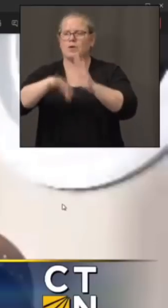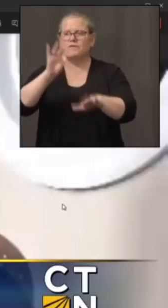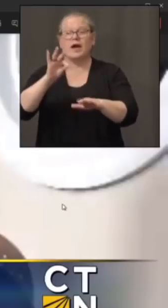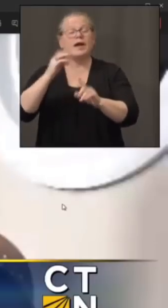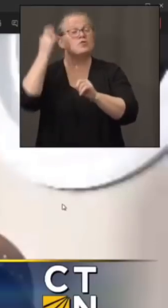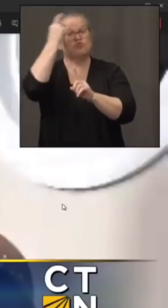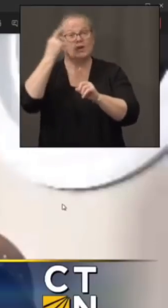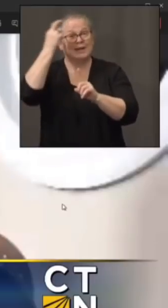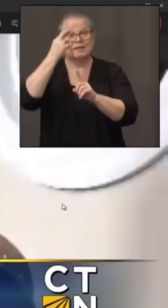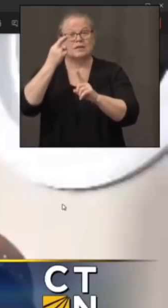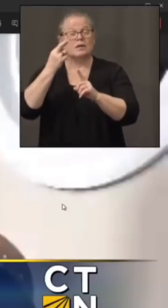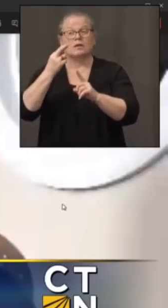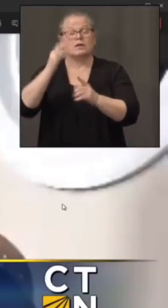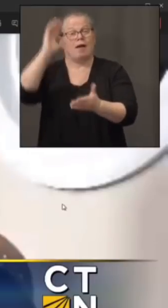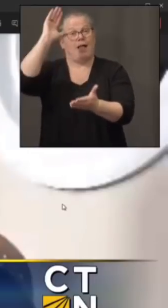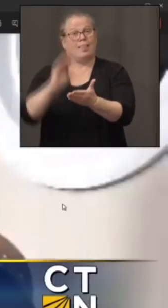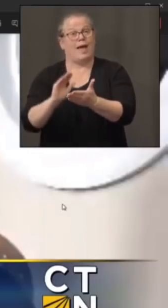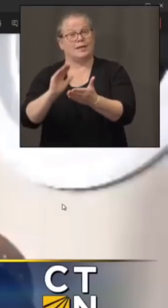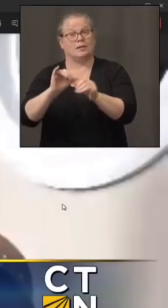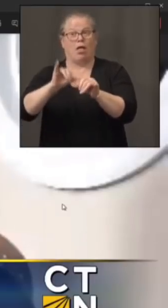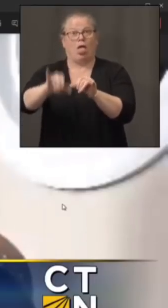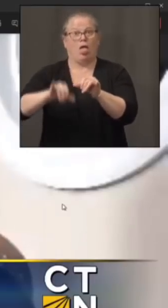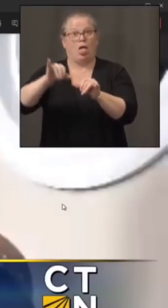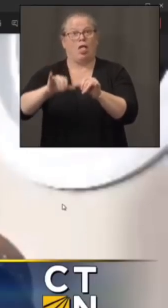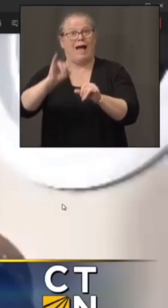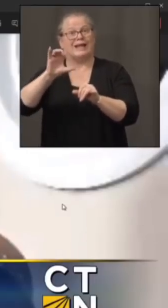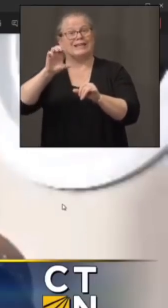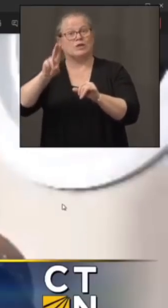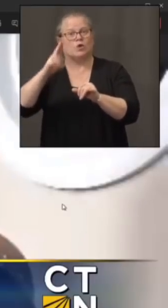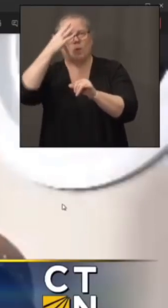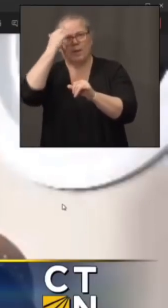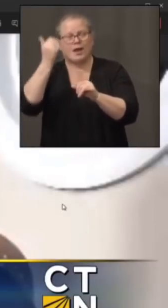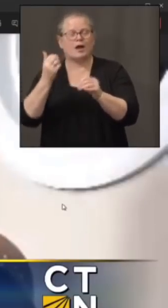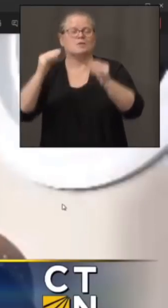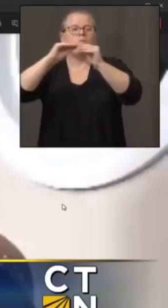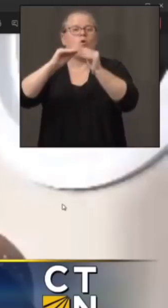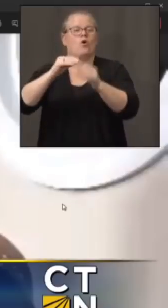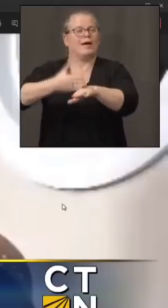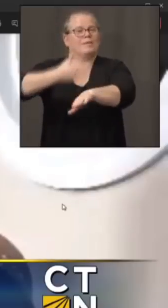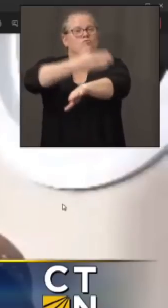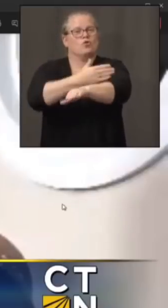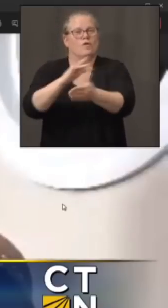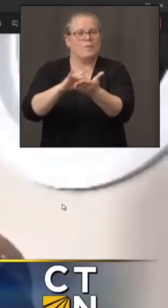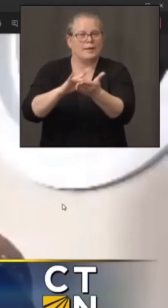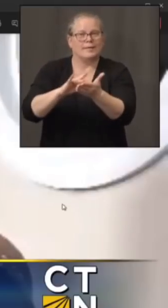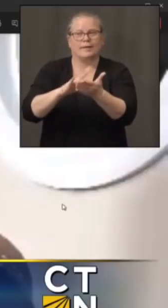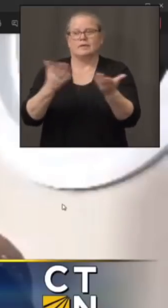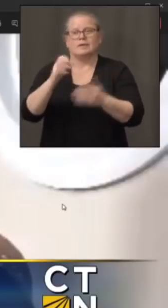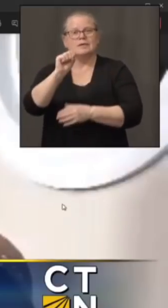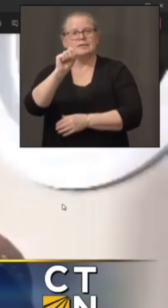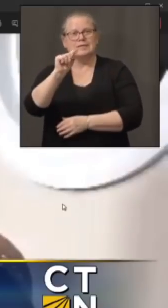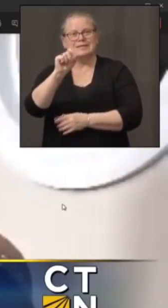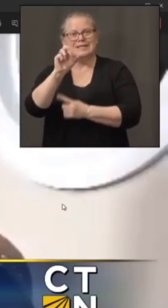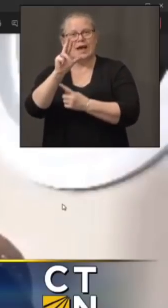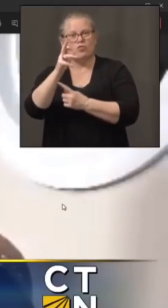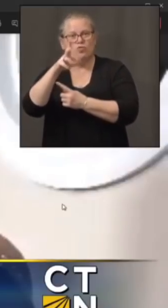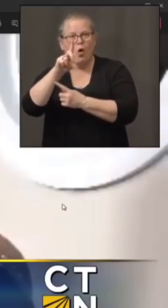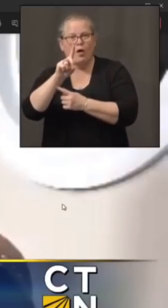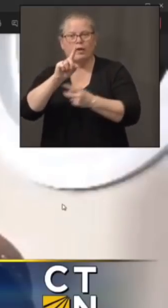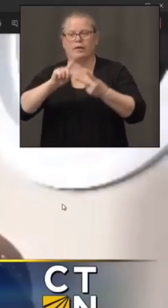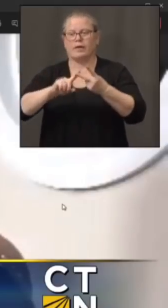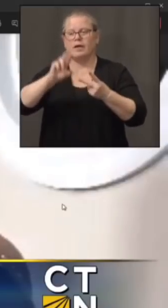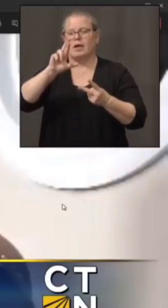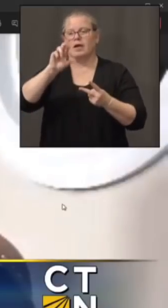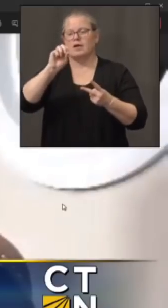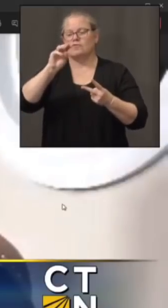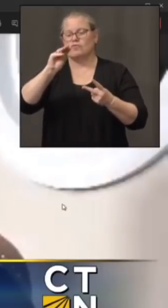care. There's been some introduction of new products for remdesivir. We now use steroids more aggressively for patients who have oxygen requirements or get intubated.